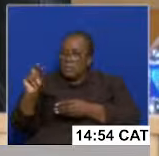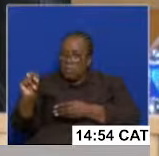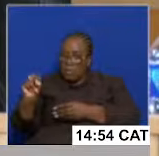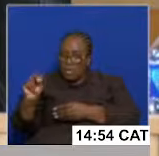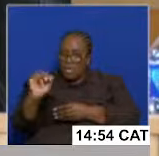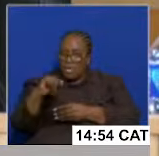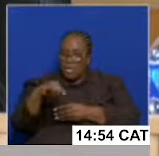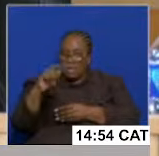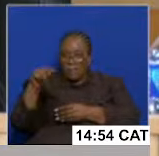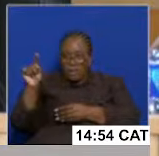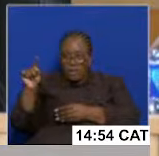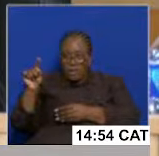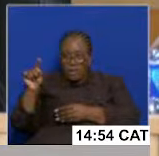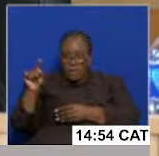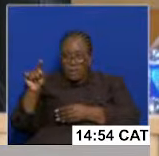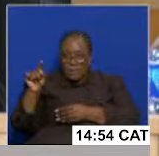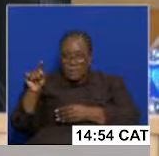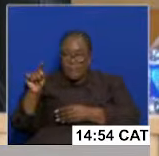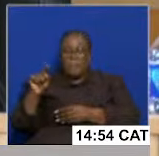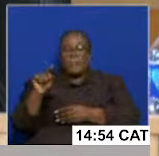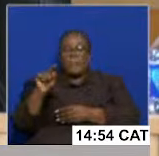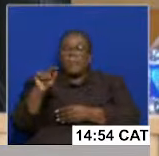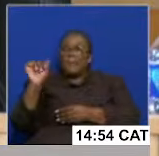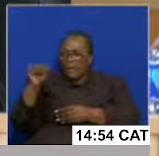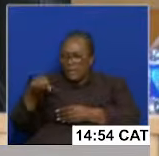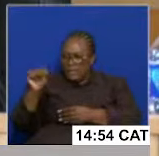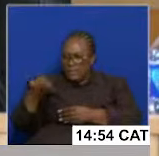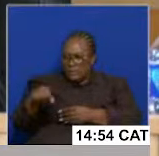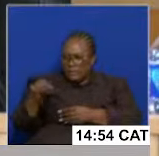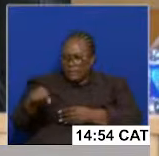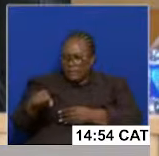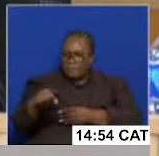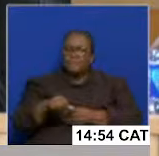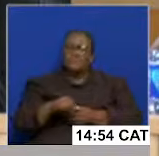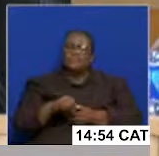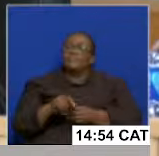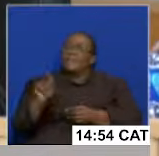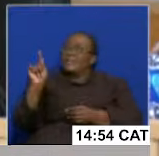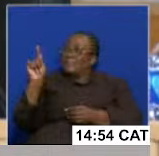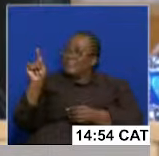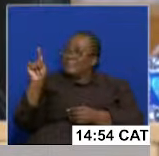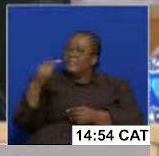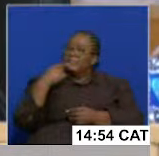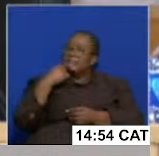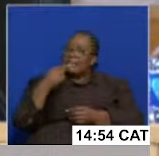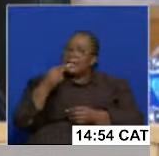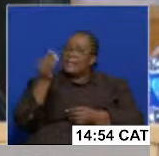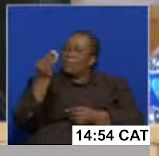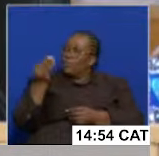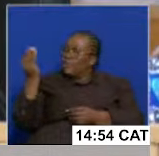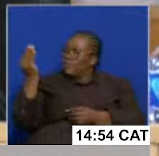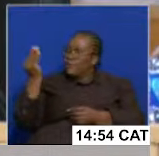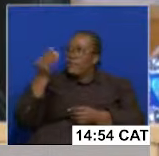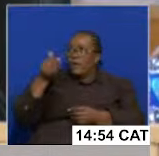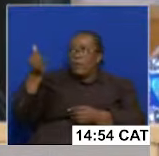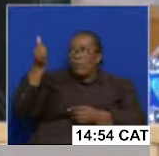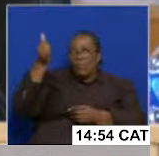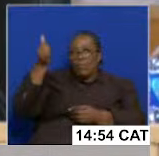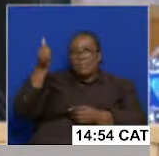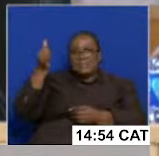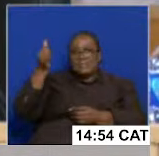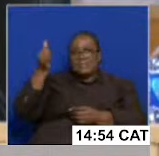Yes. And he then said he was taking them to his boss to check